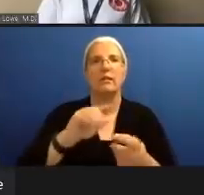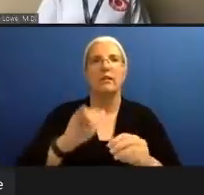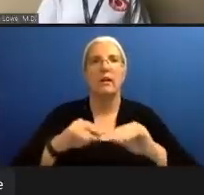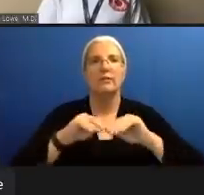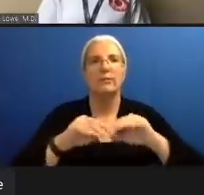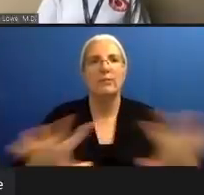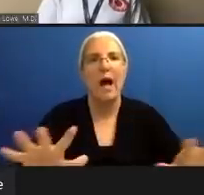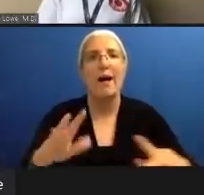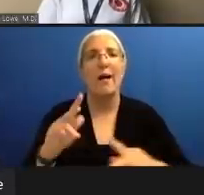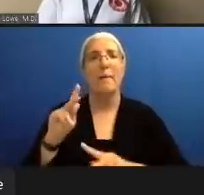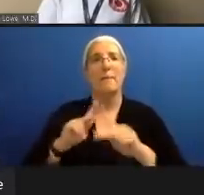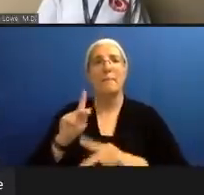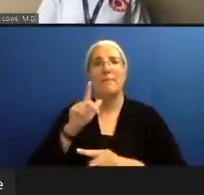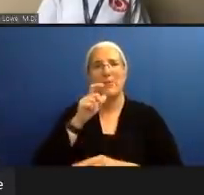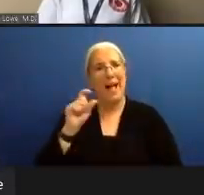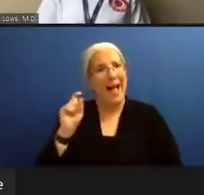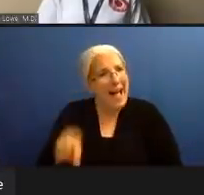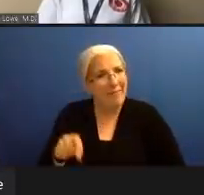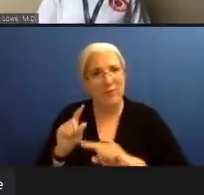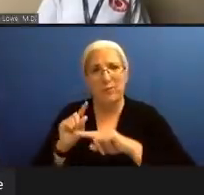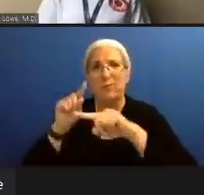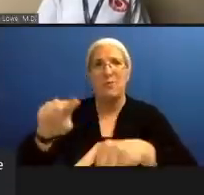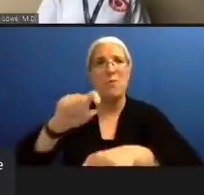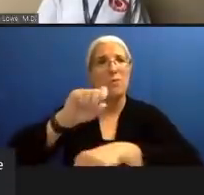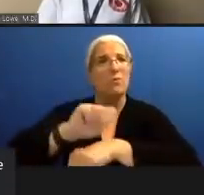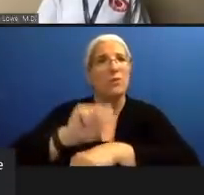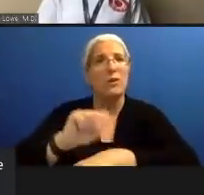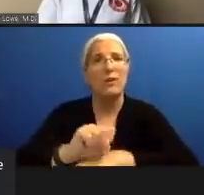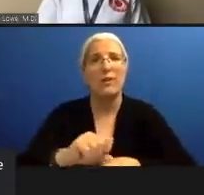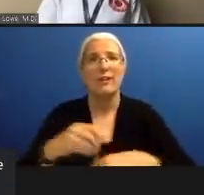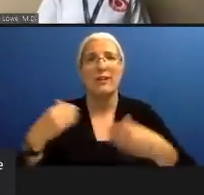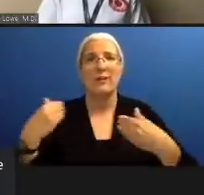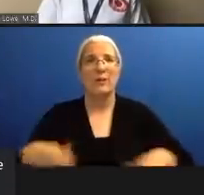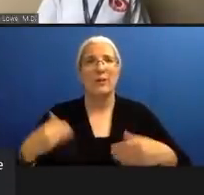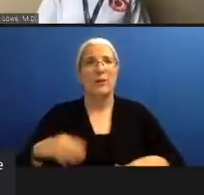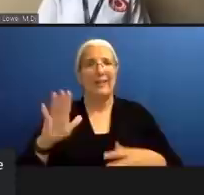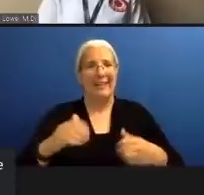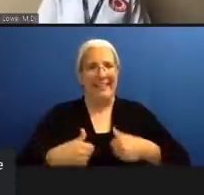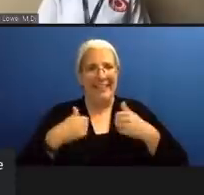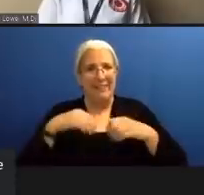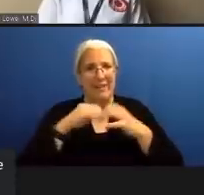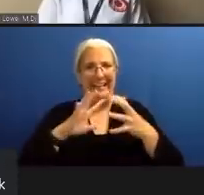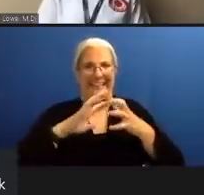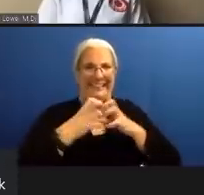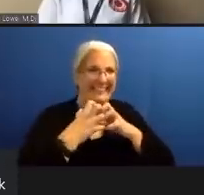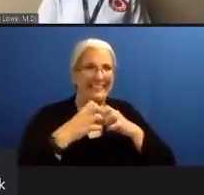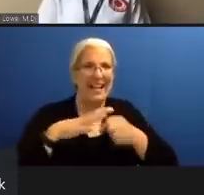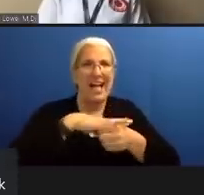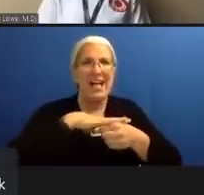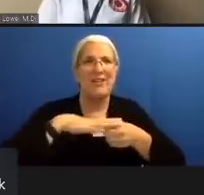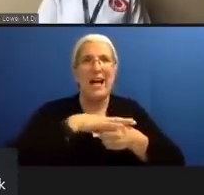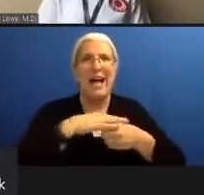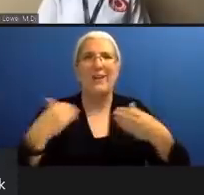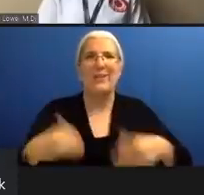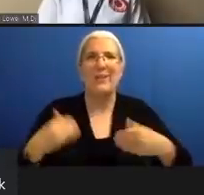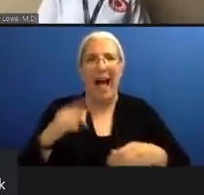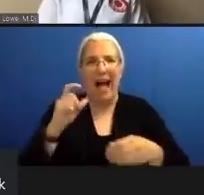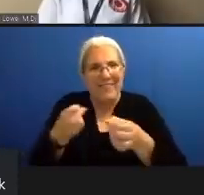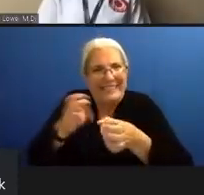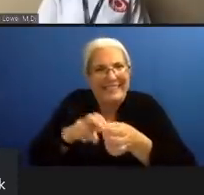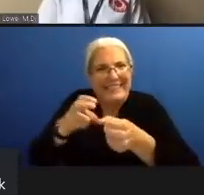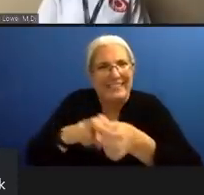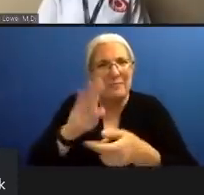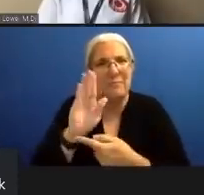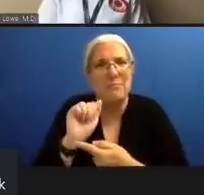in denser living settings, who have to carpool to work to make ends meet, makes the situation a bit